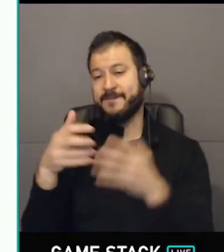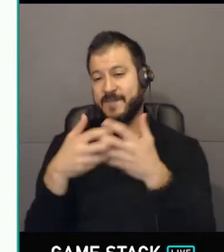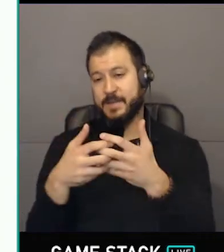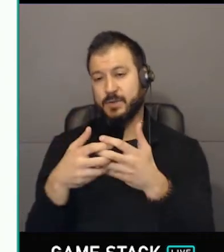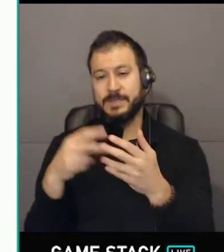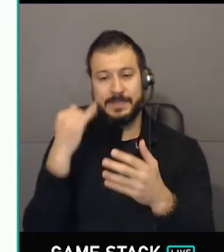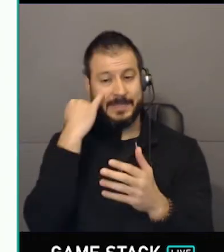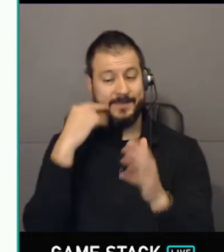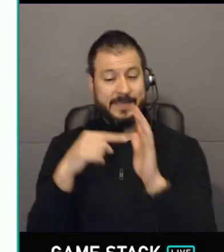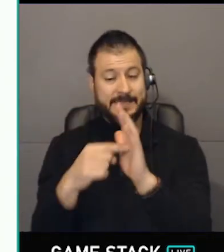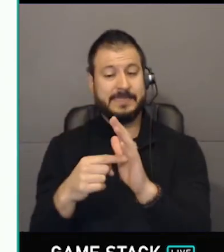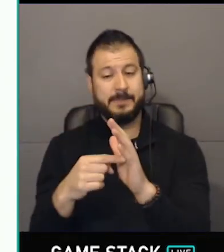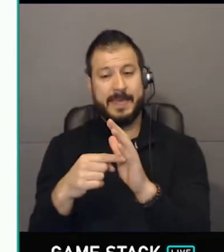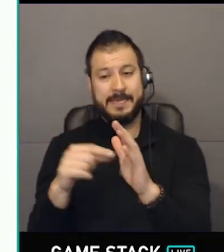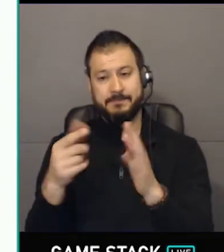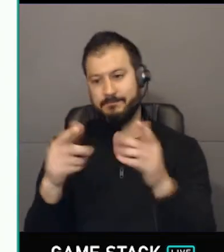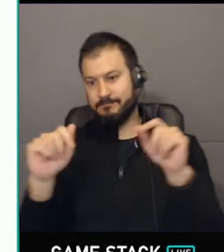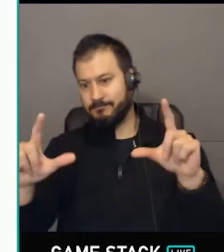has changed.